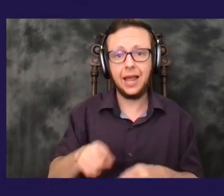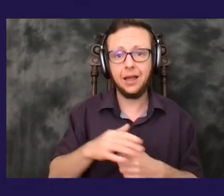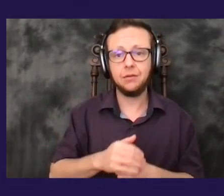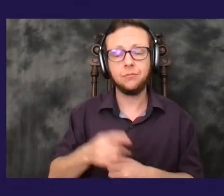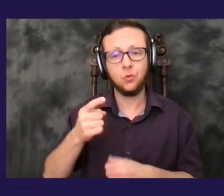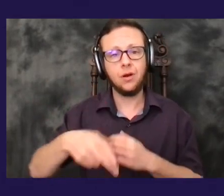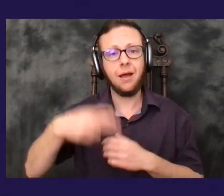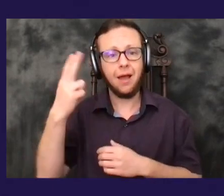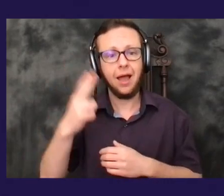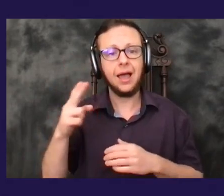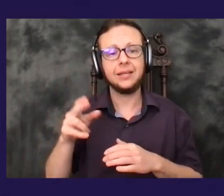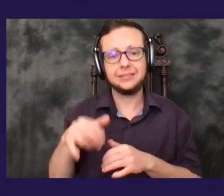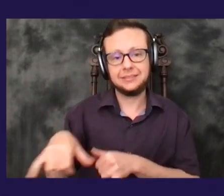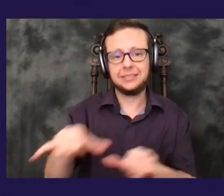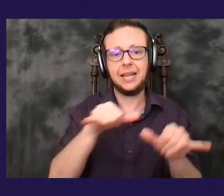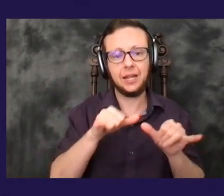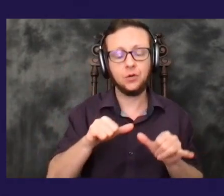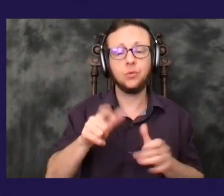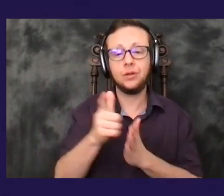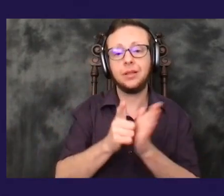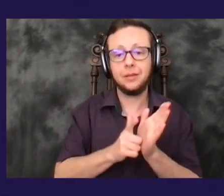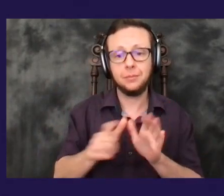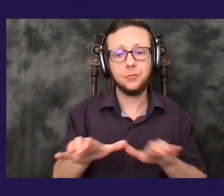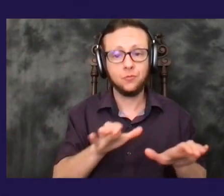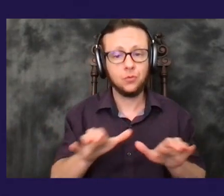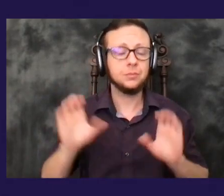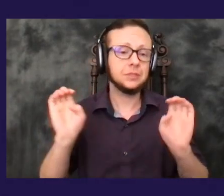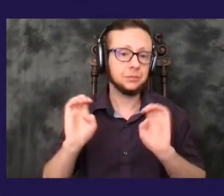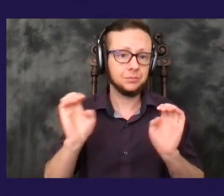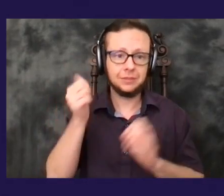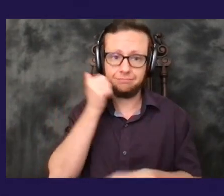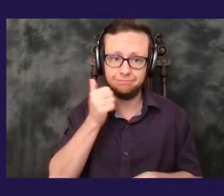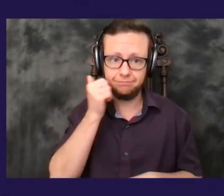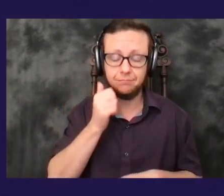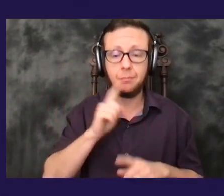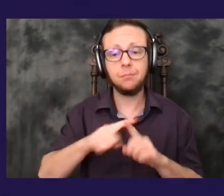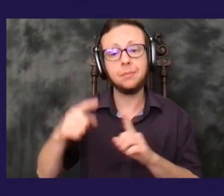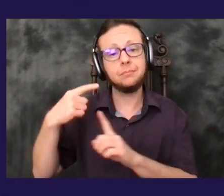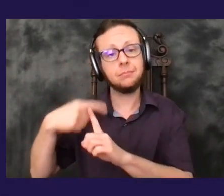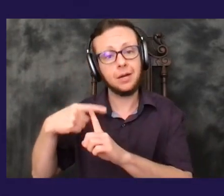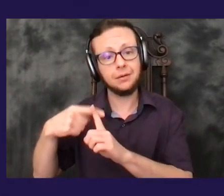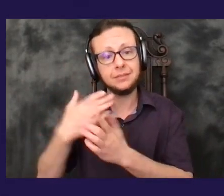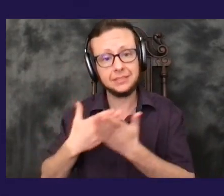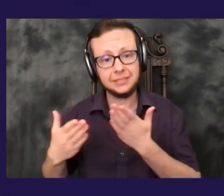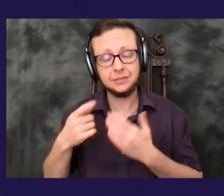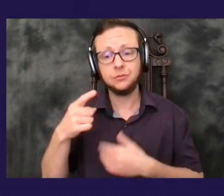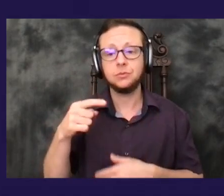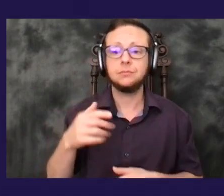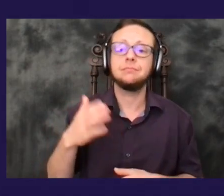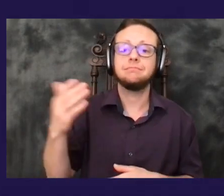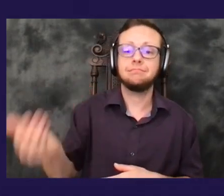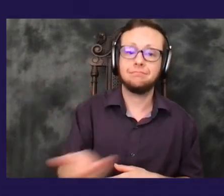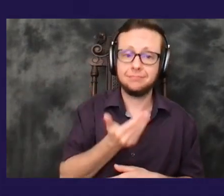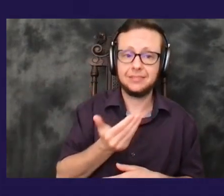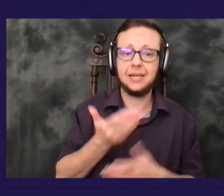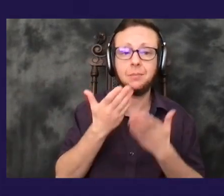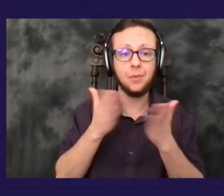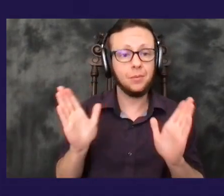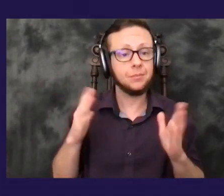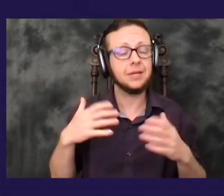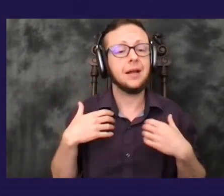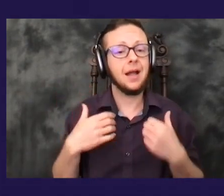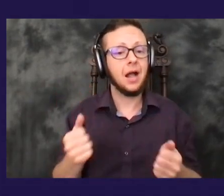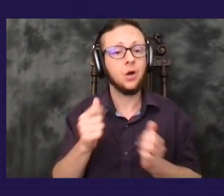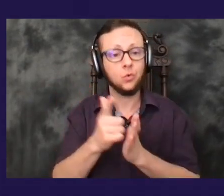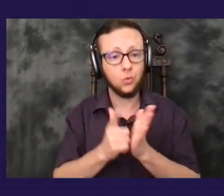legal performance in emergencies and day-to-day. On the positive side, you've invited public health lawyers to weigh in on the